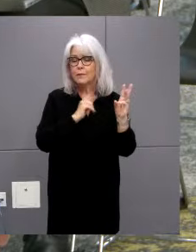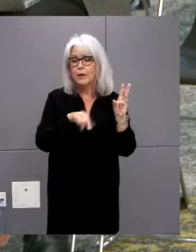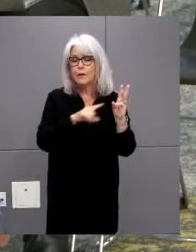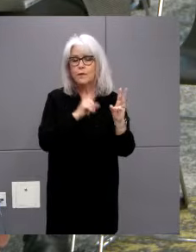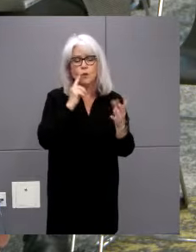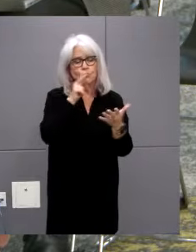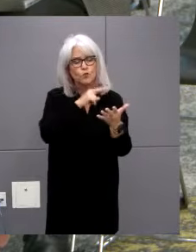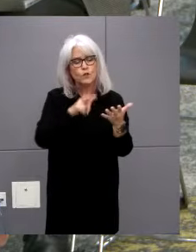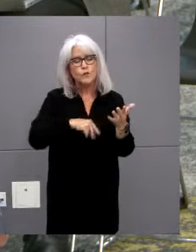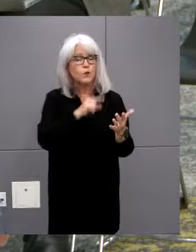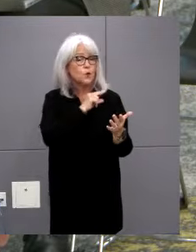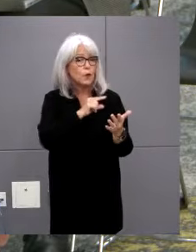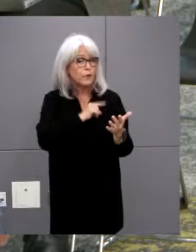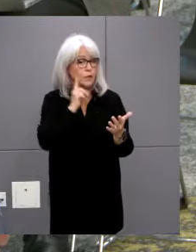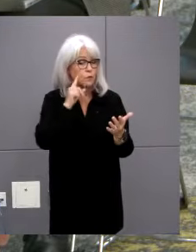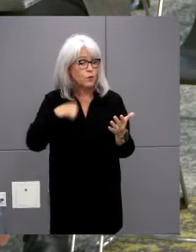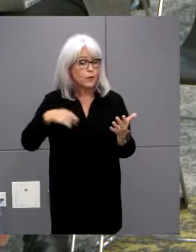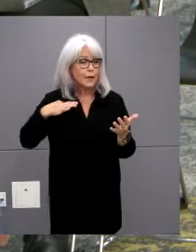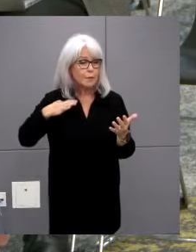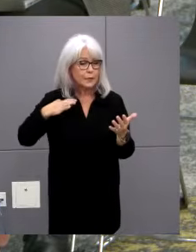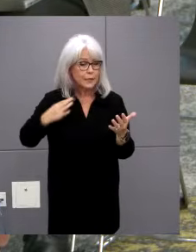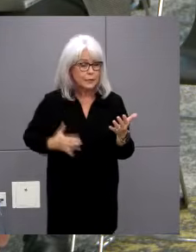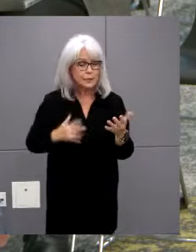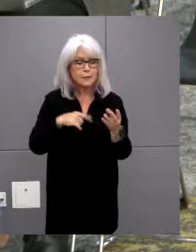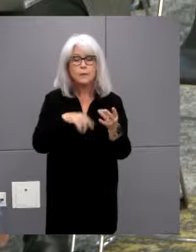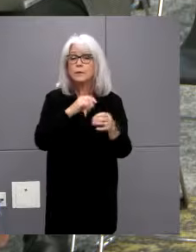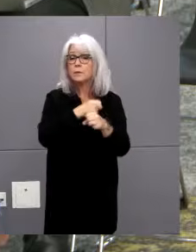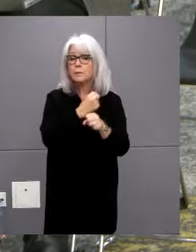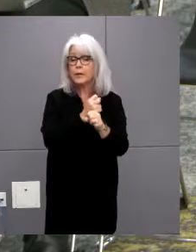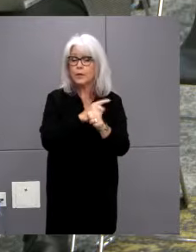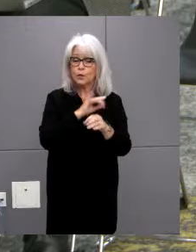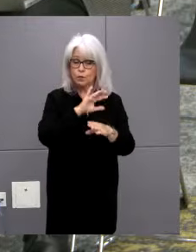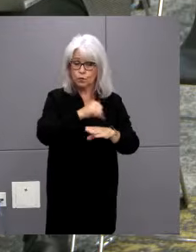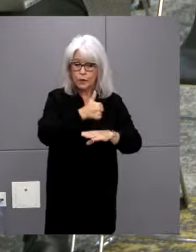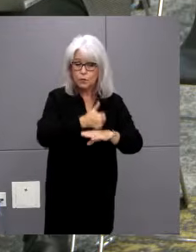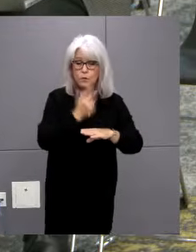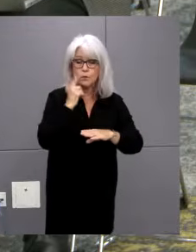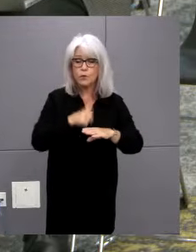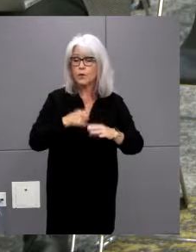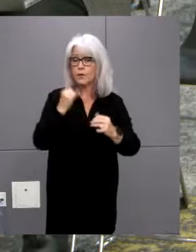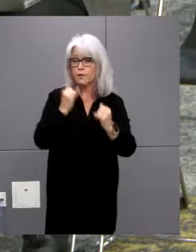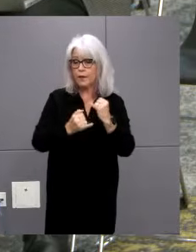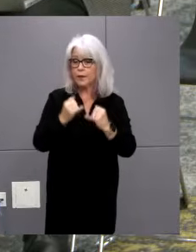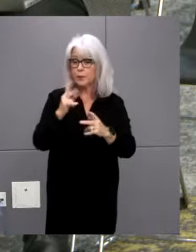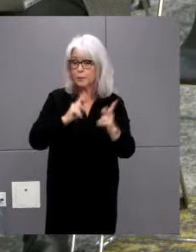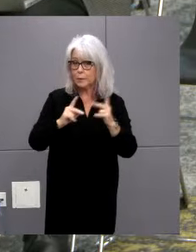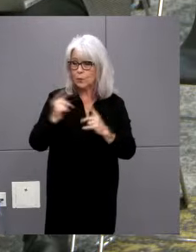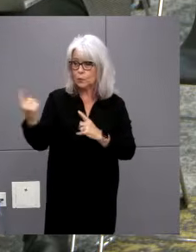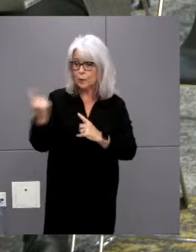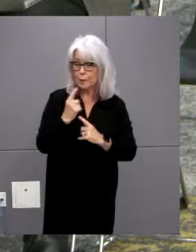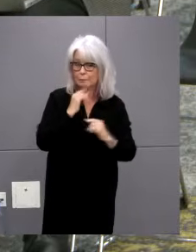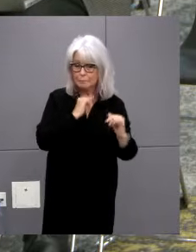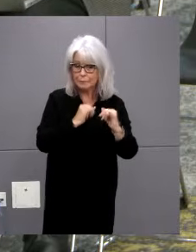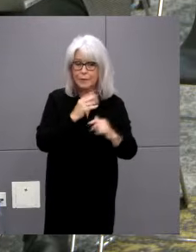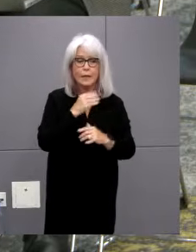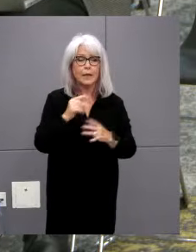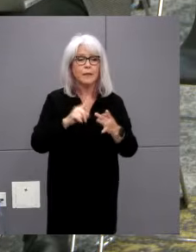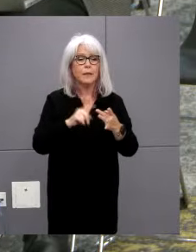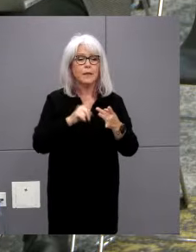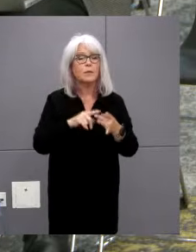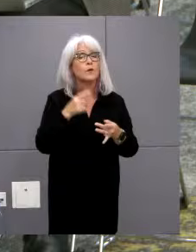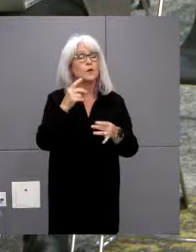of applicants, 6, make arrangements for on-site visits by finalists, and finally, work with the board attorney regarding